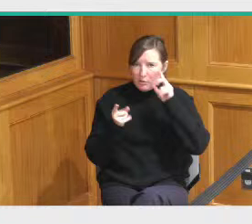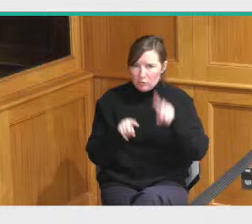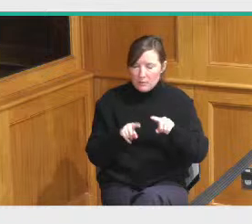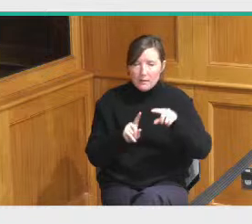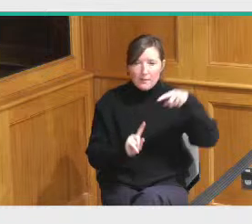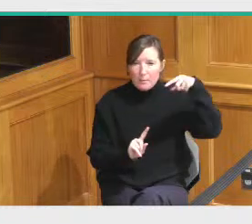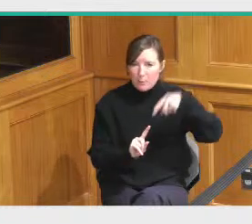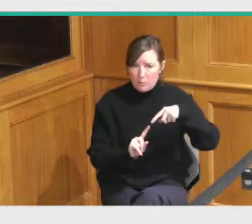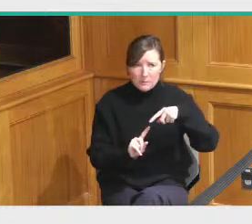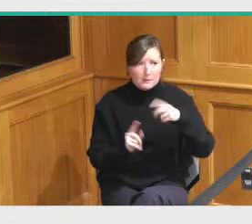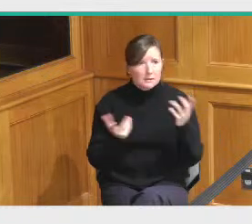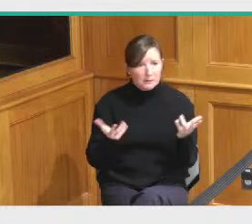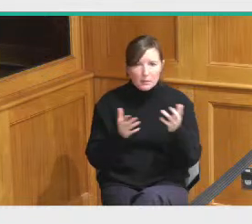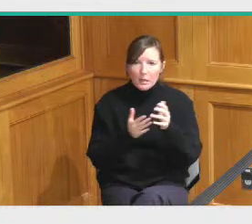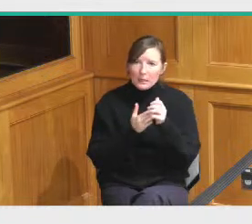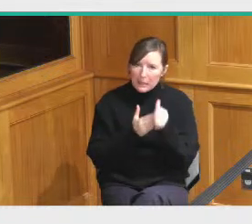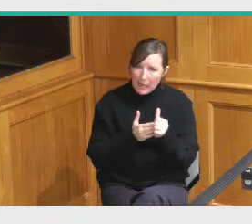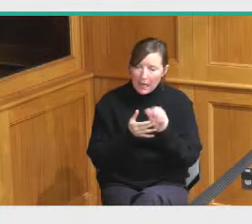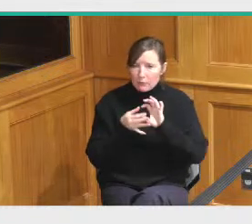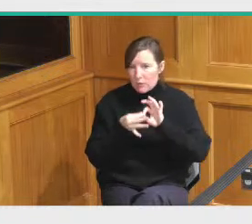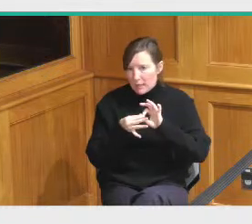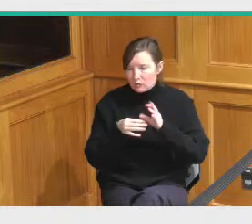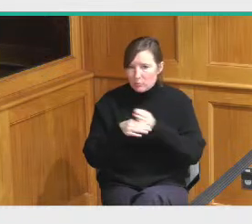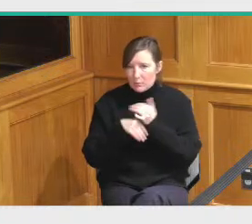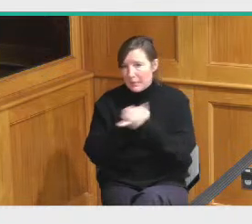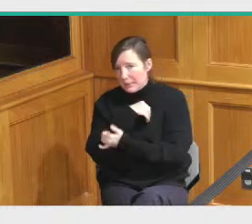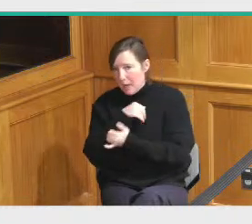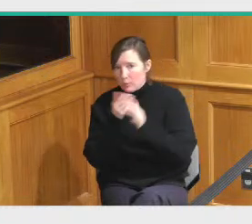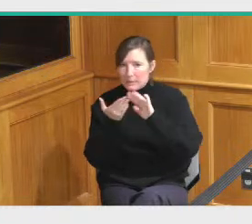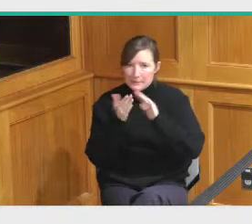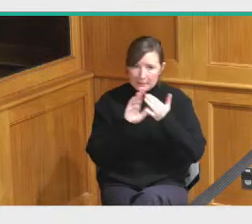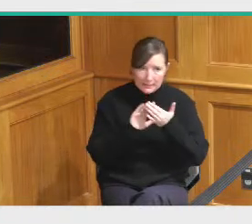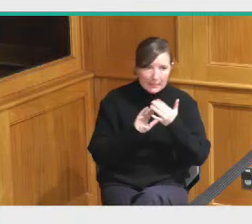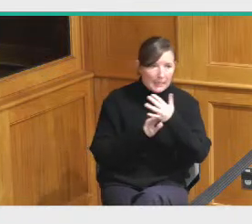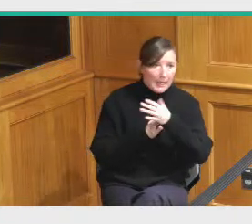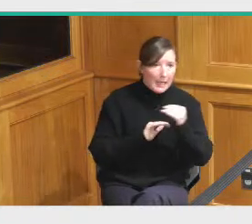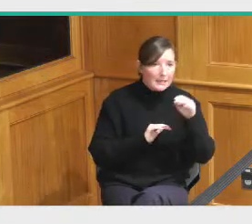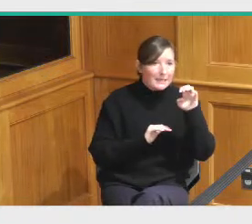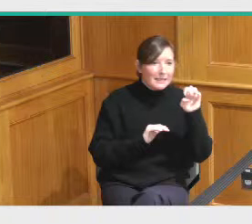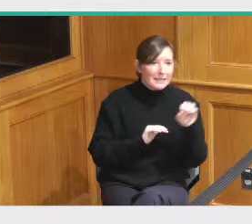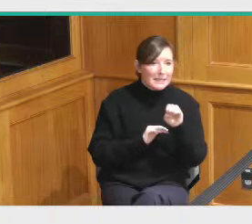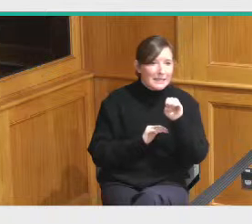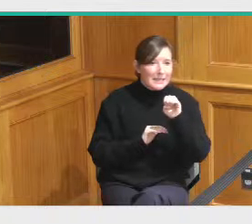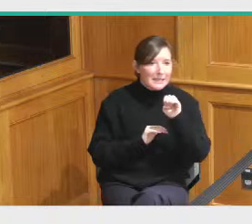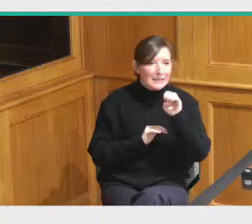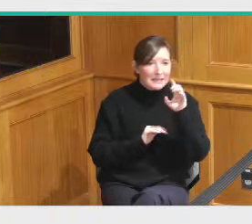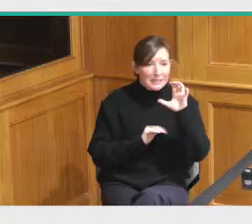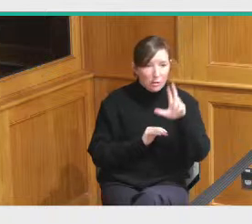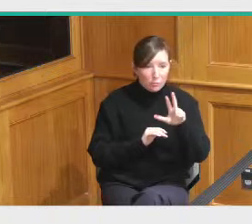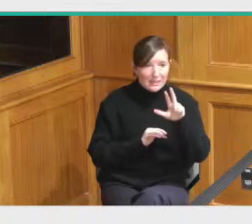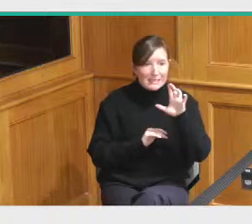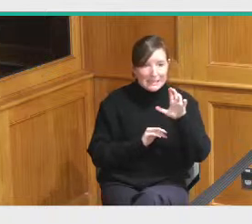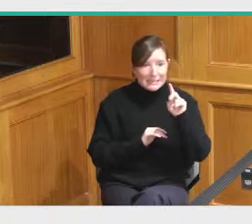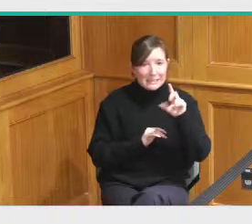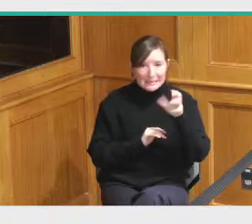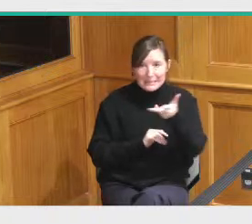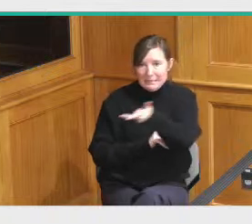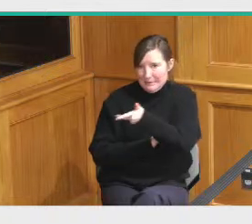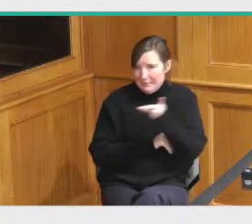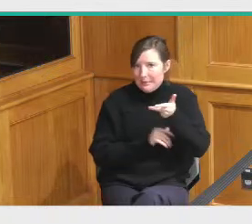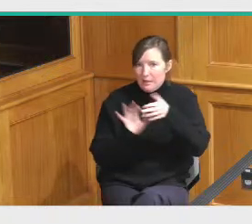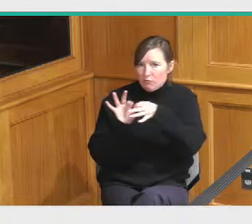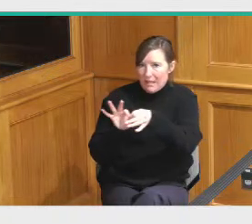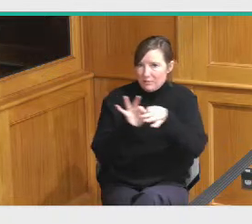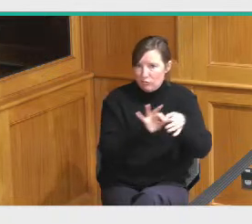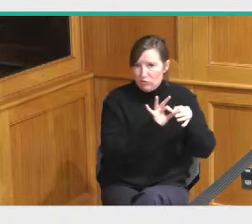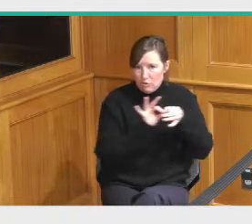purpose is essentially to guide the relationship between the county, the city, and 3CDC during the implementation of the Convention District